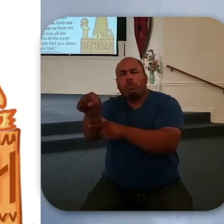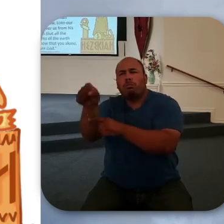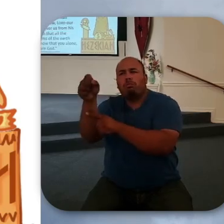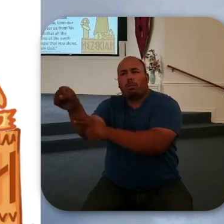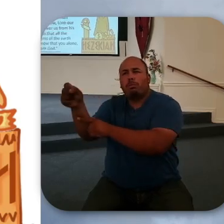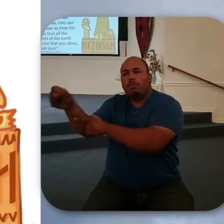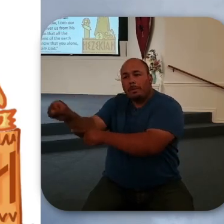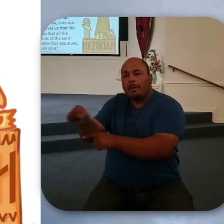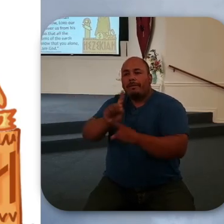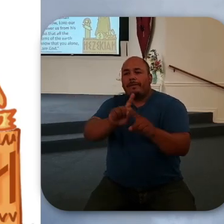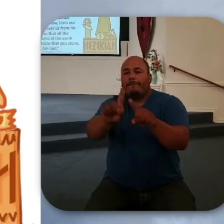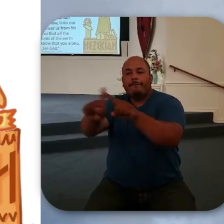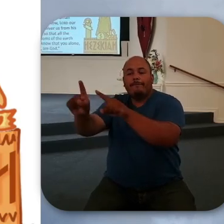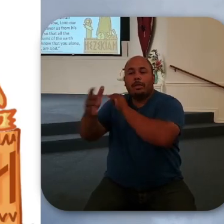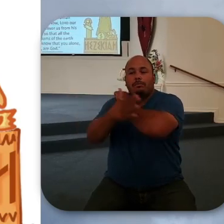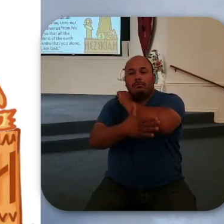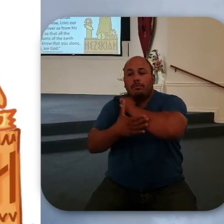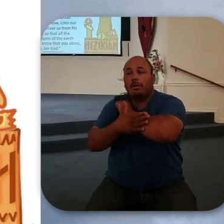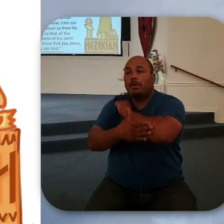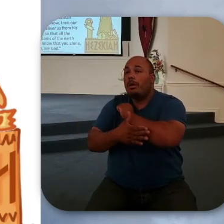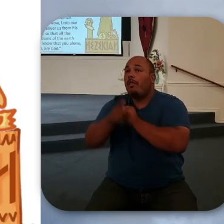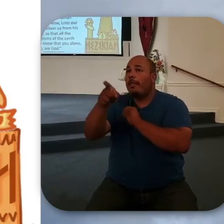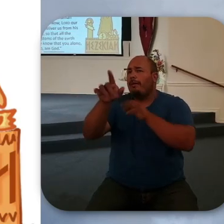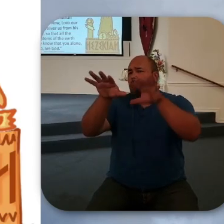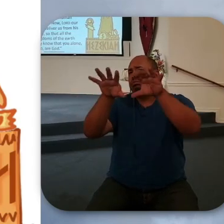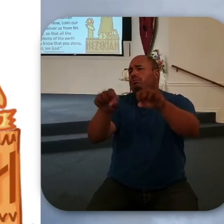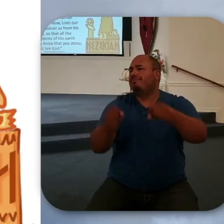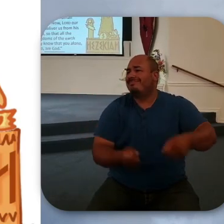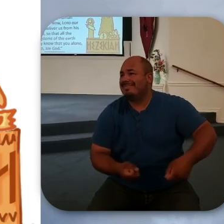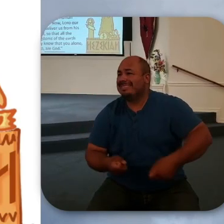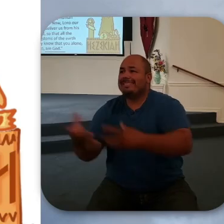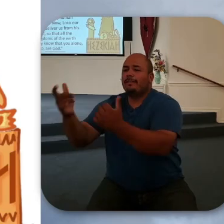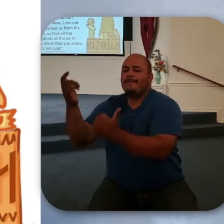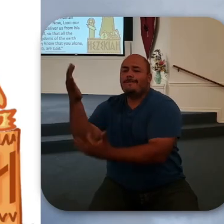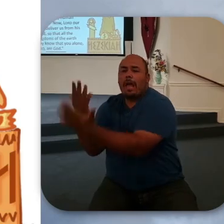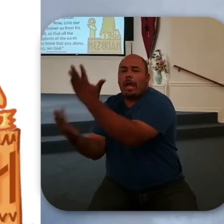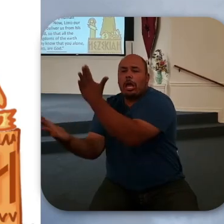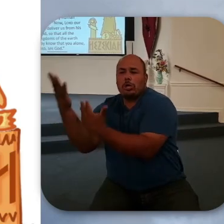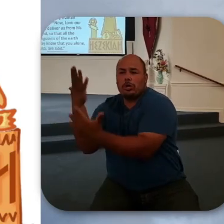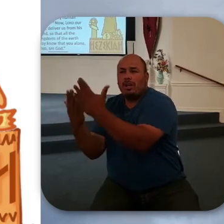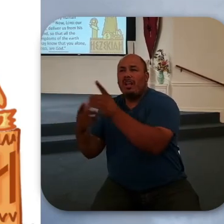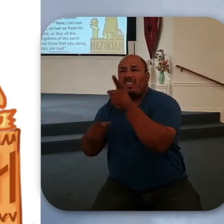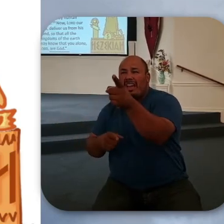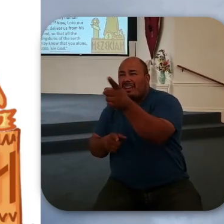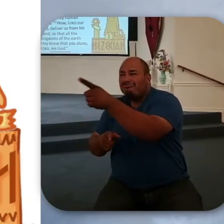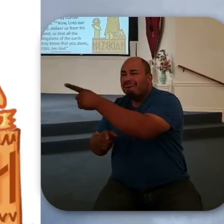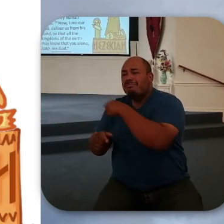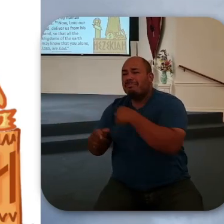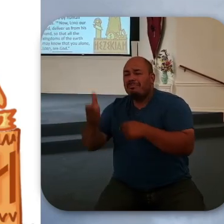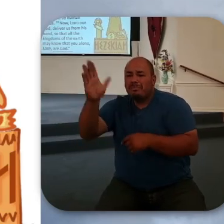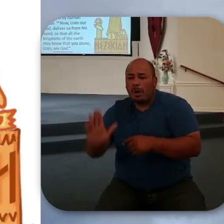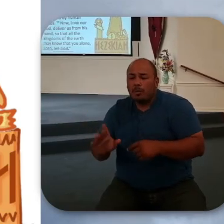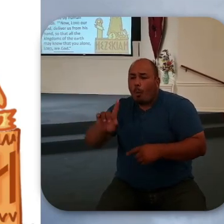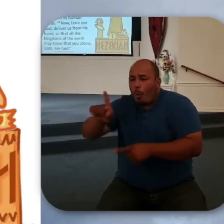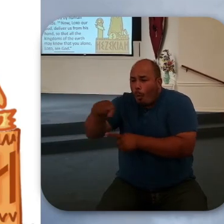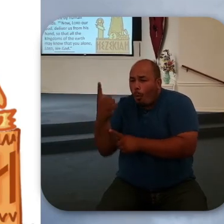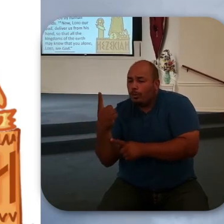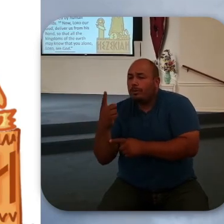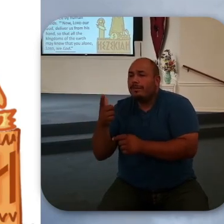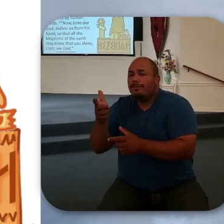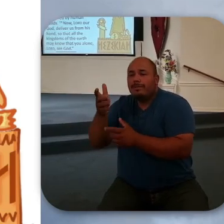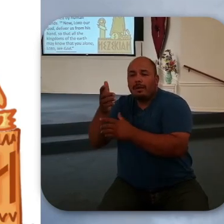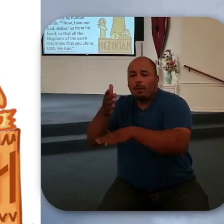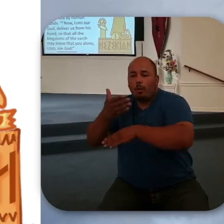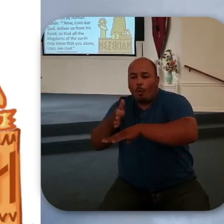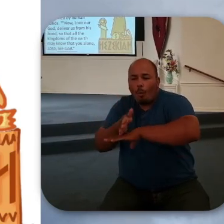their gods into the fire and destroyed them, for they were not gods, but only wood and stone, fashioned by human